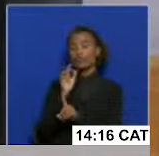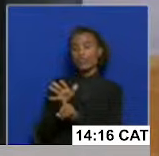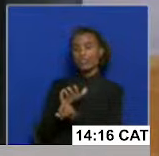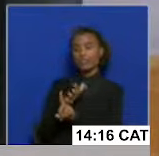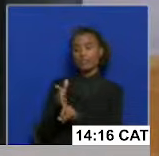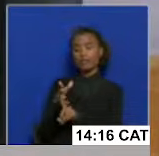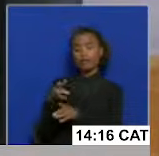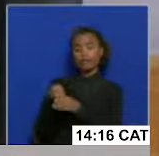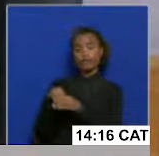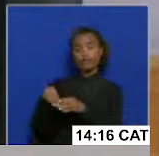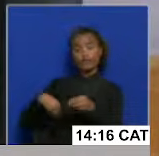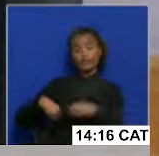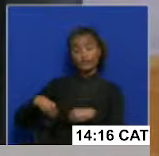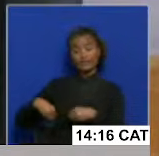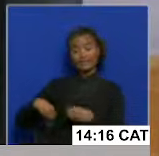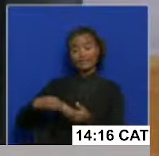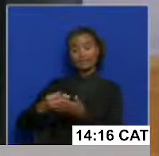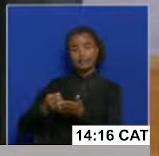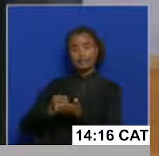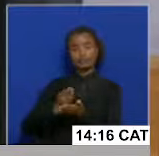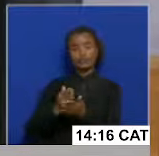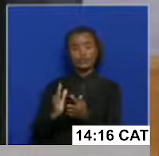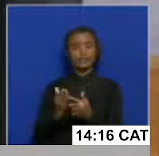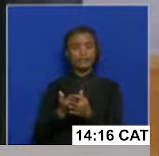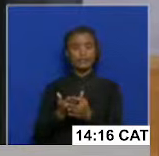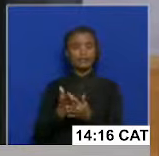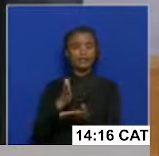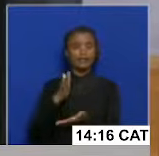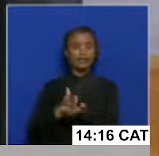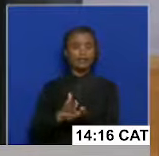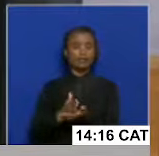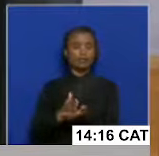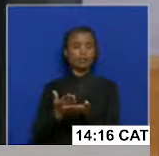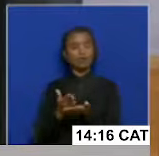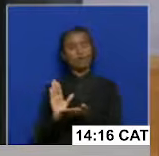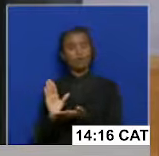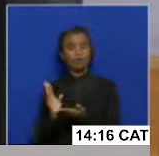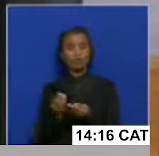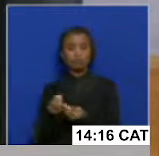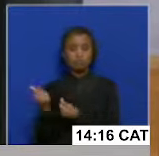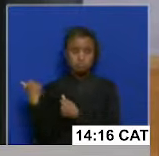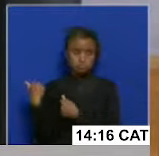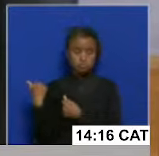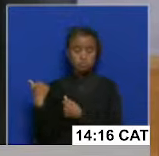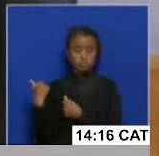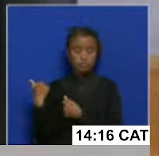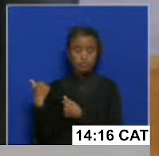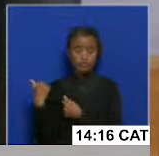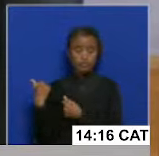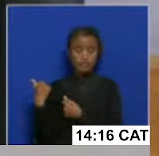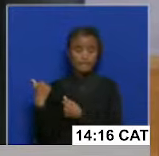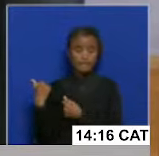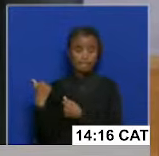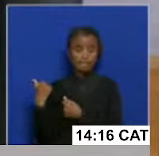what it looks like. In fact, in so many words. And